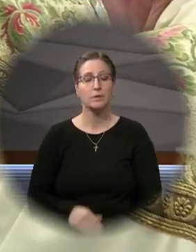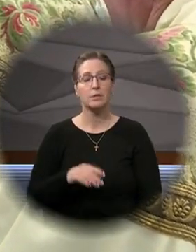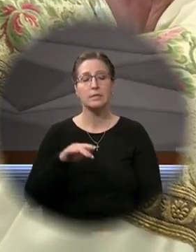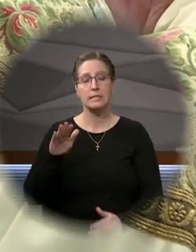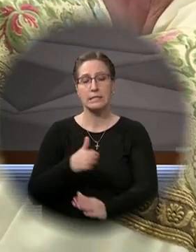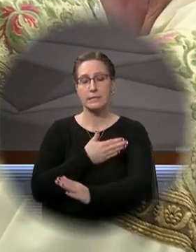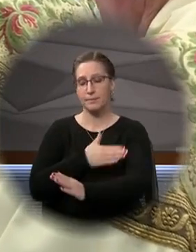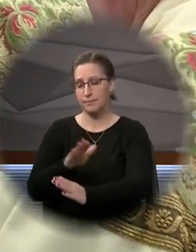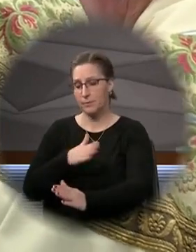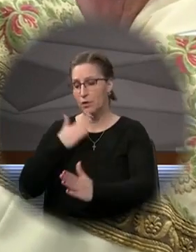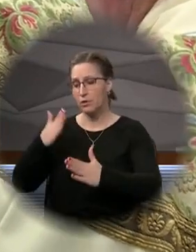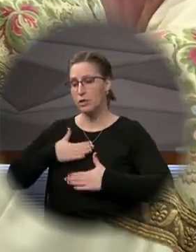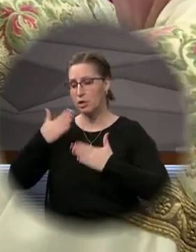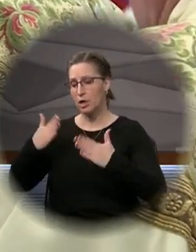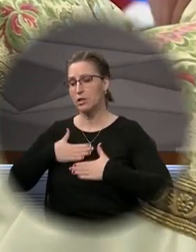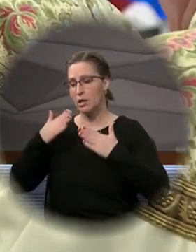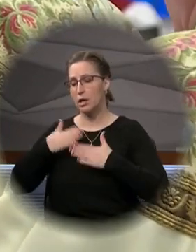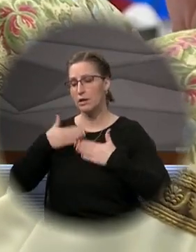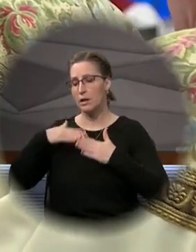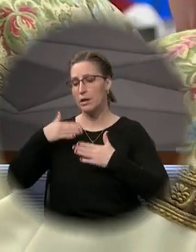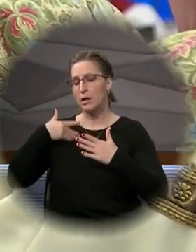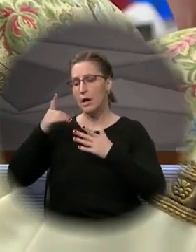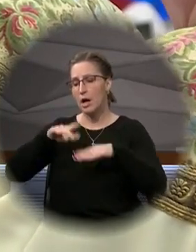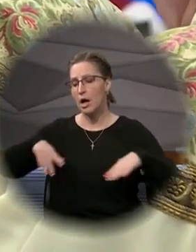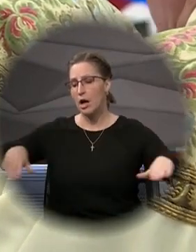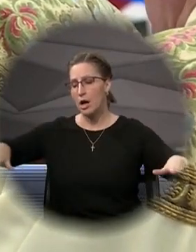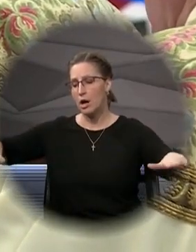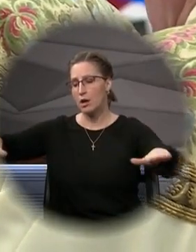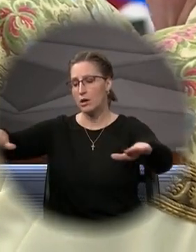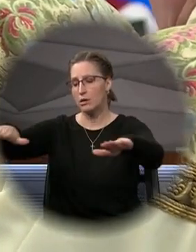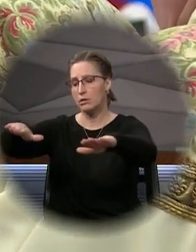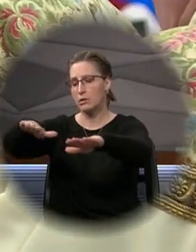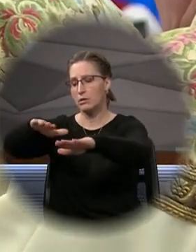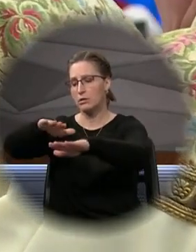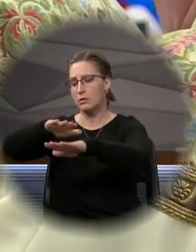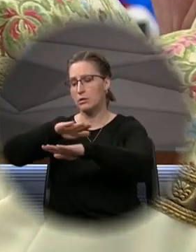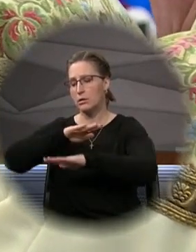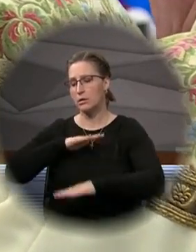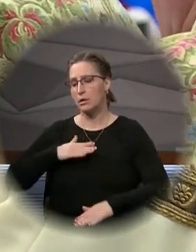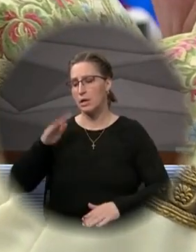Rejoice, O daughter Zion.